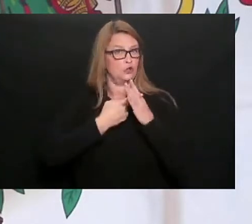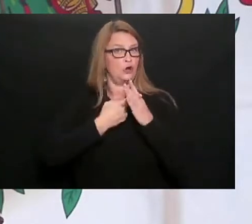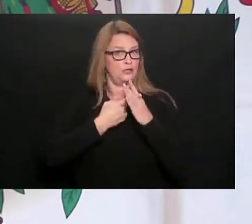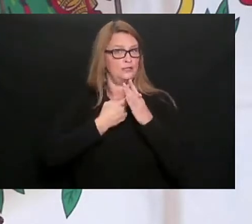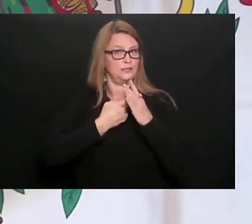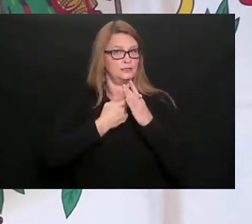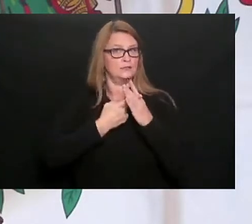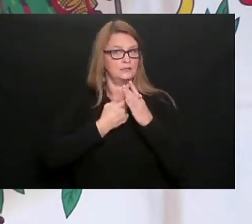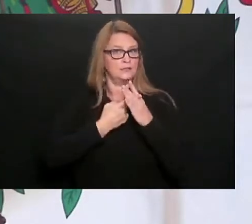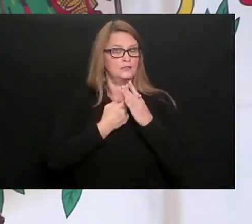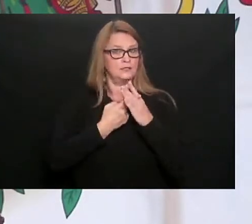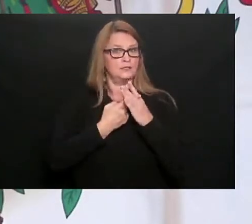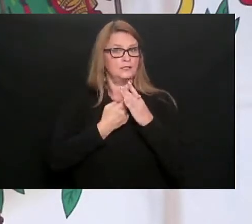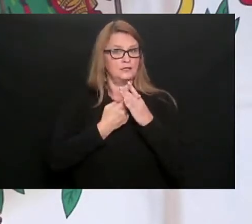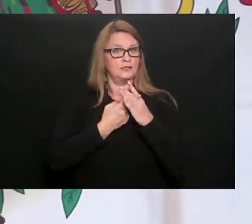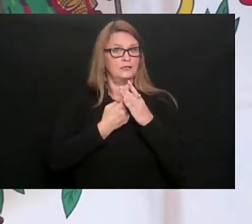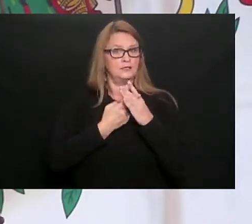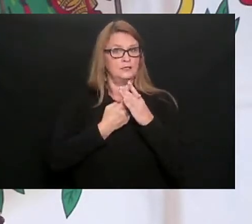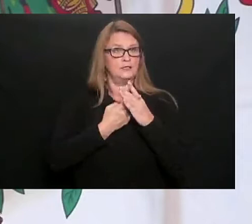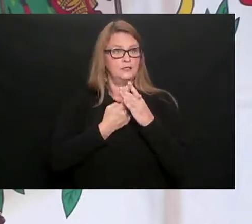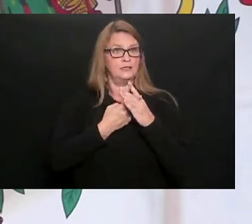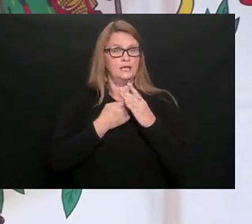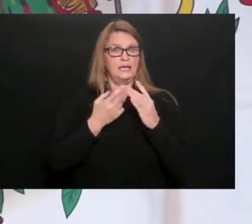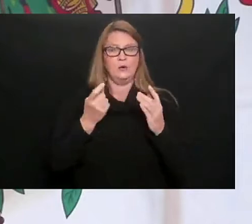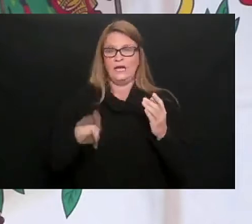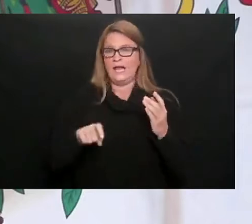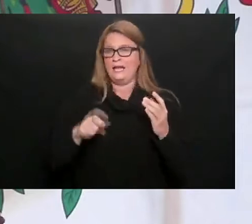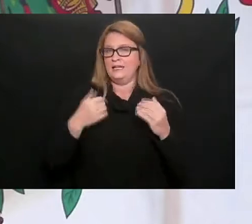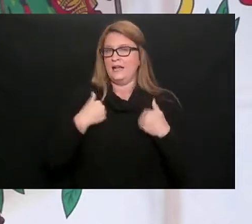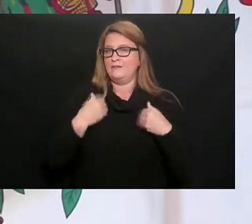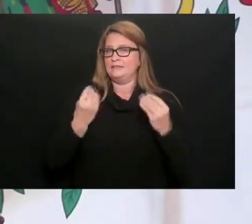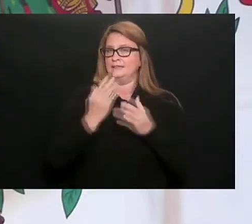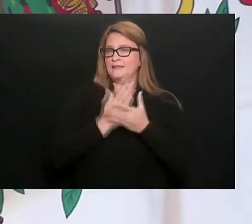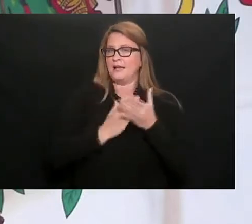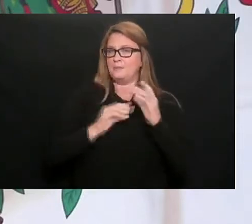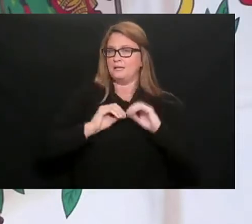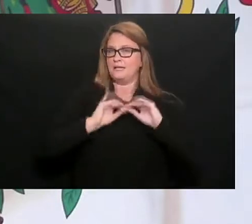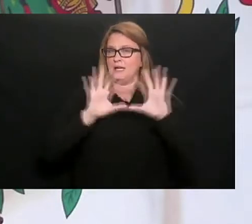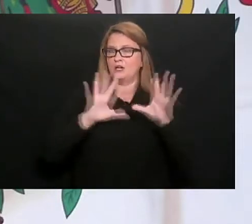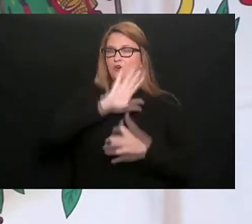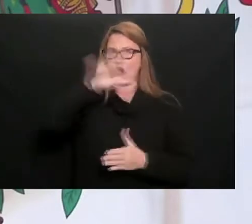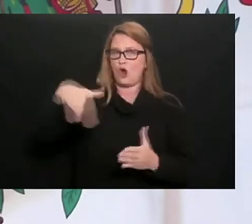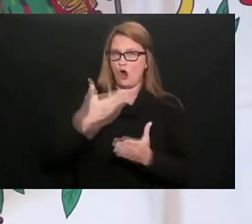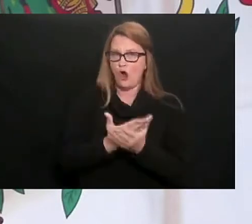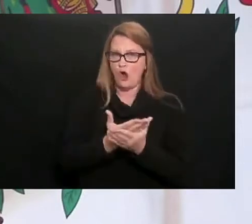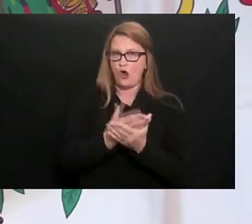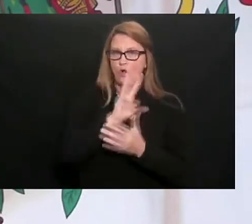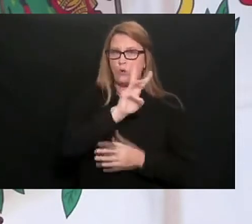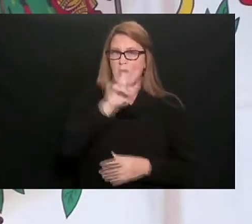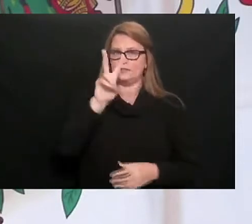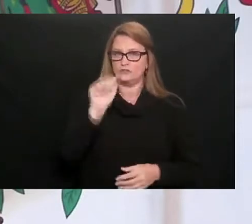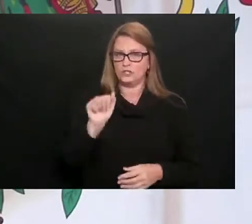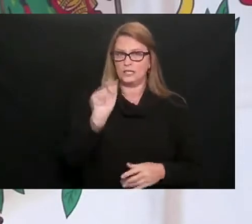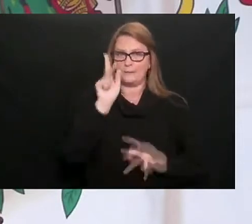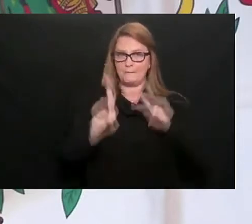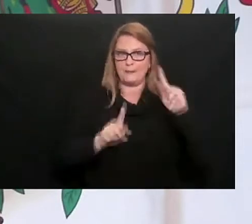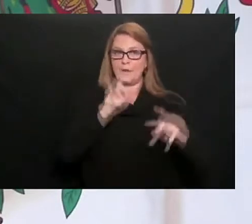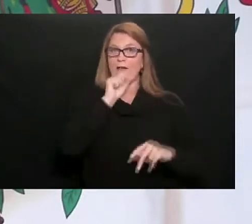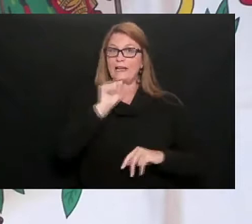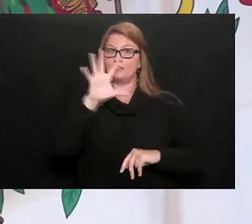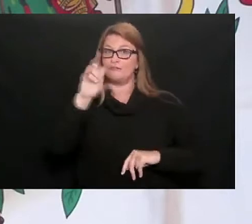basically, there's some clarifications here. All West Virginians over the age of 50 are